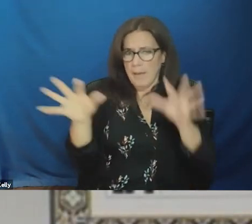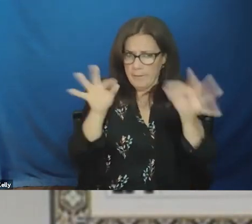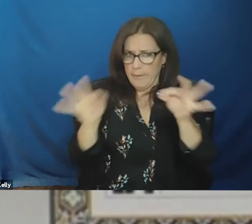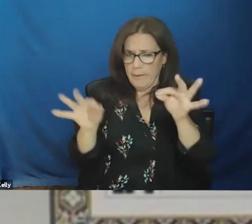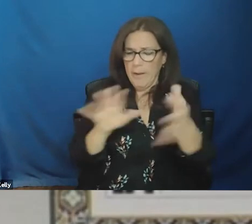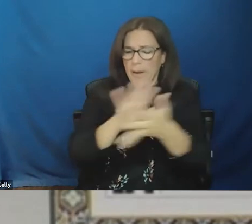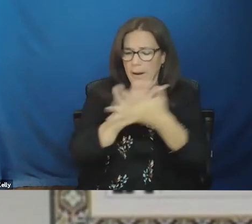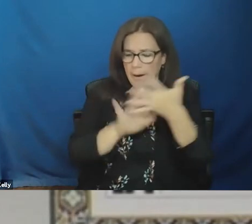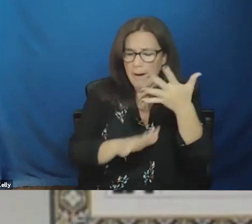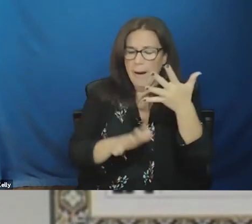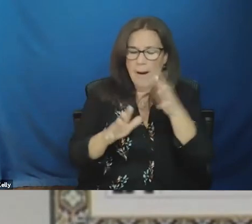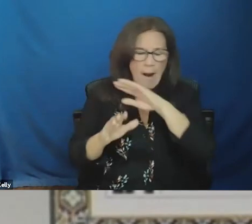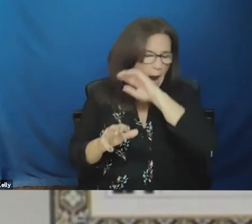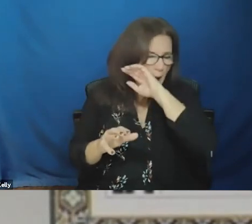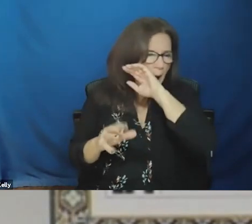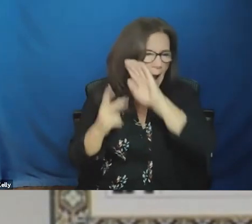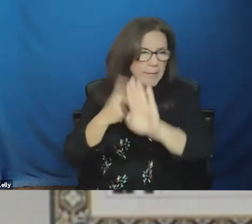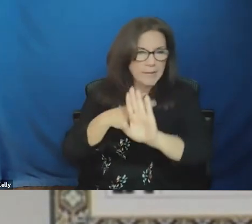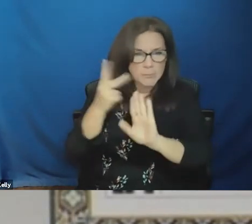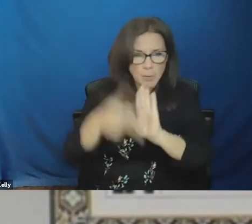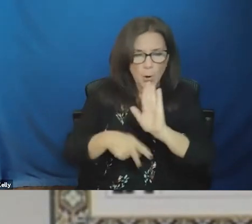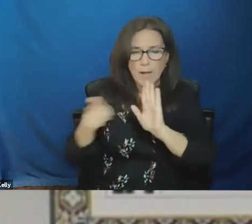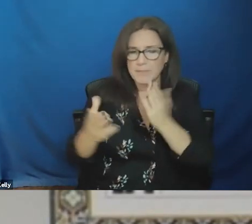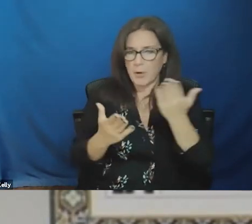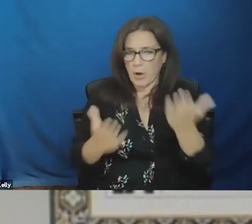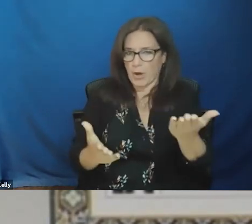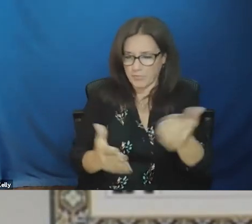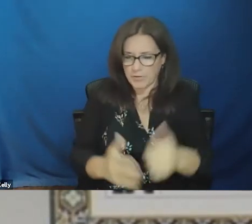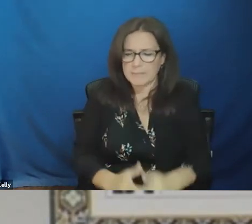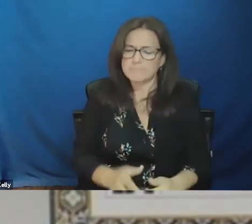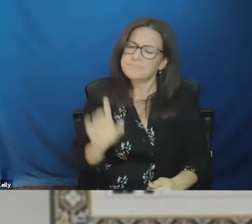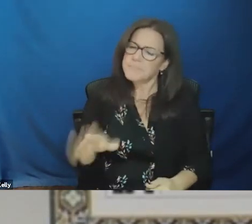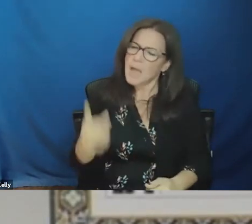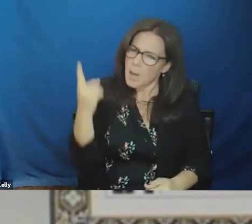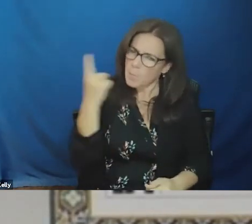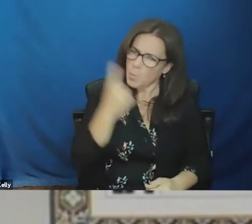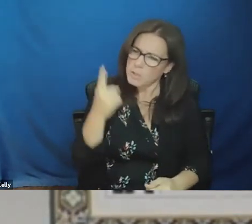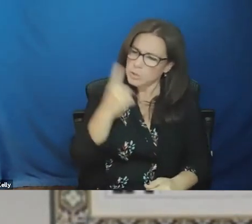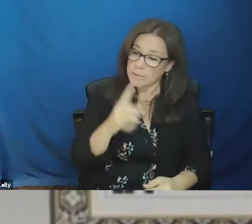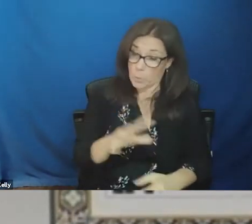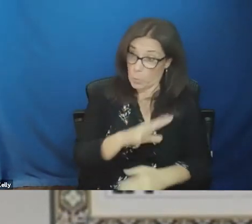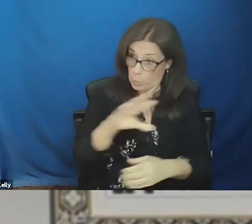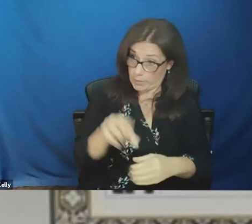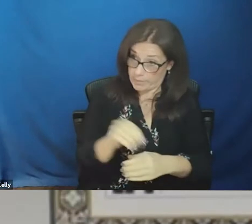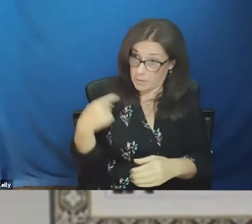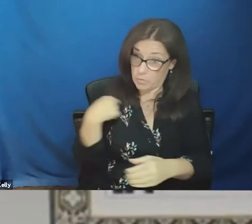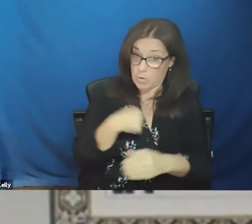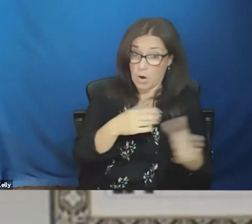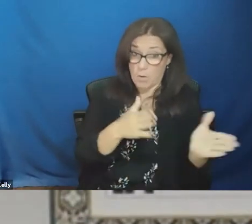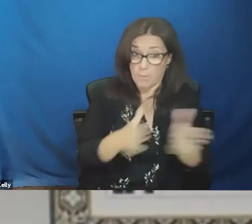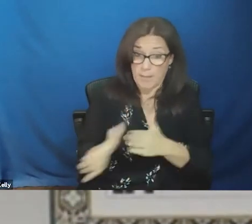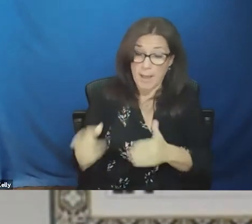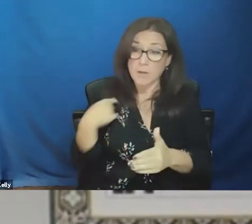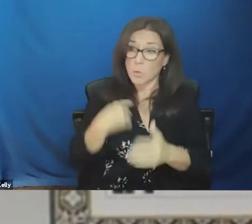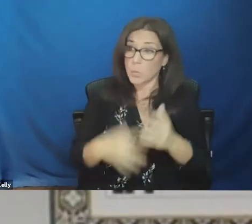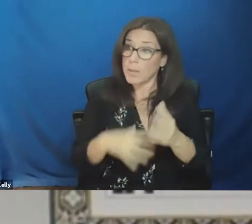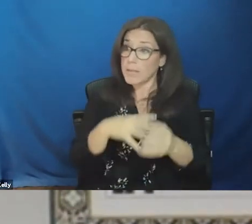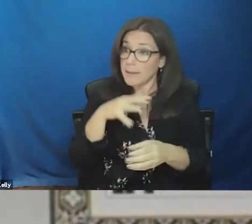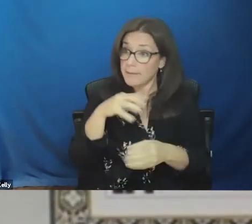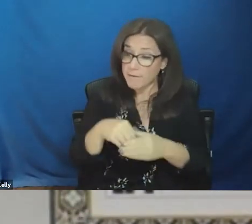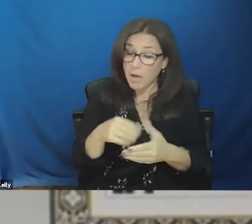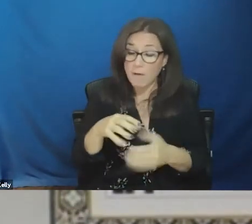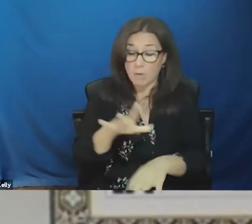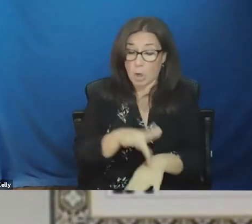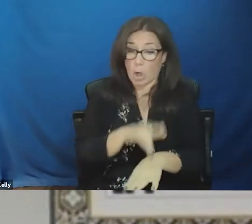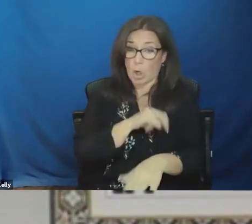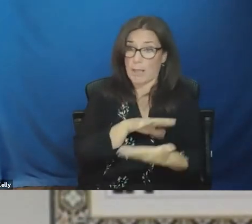interventions that we're offering. And I'm wondering if in our plan, do we have early learning incorporated in